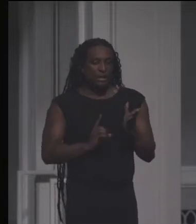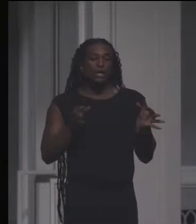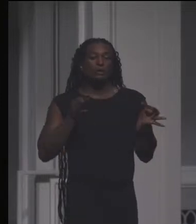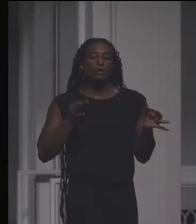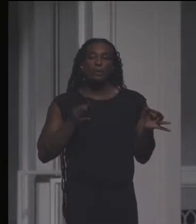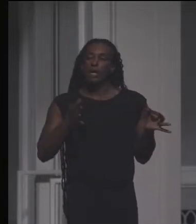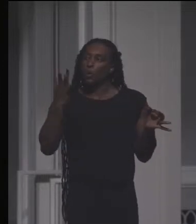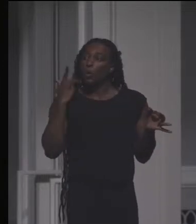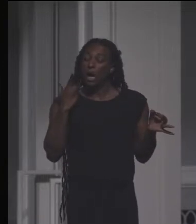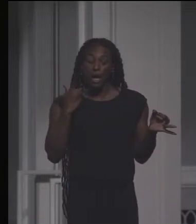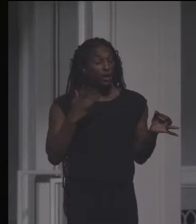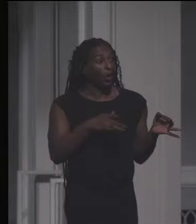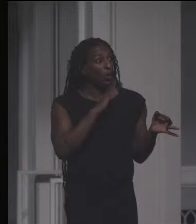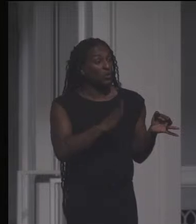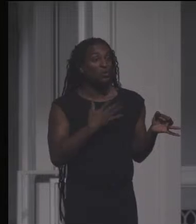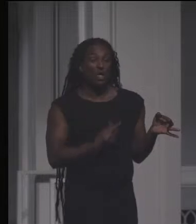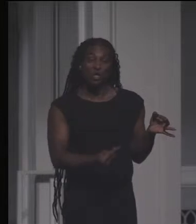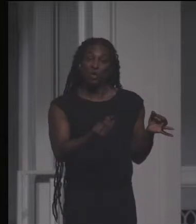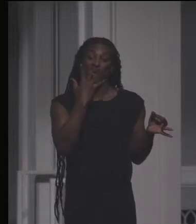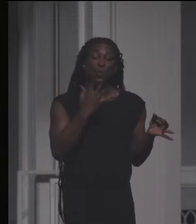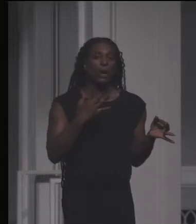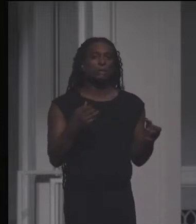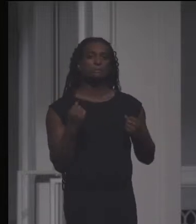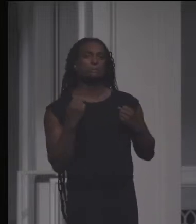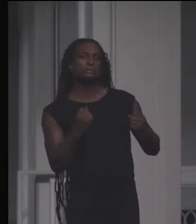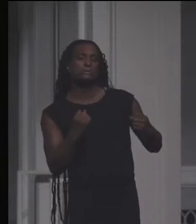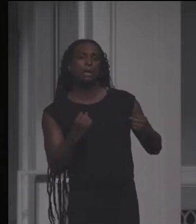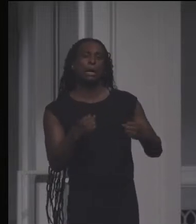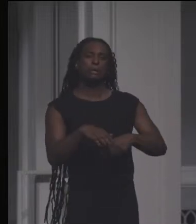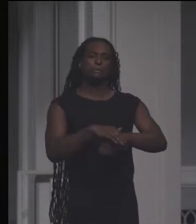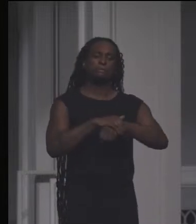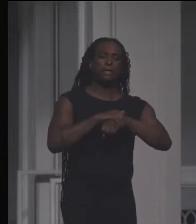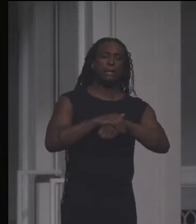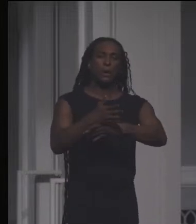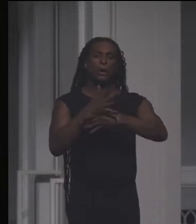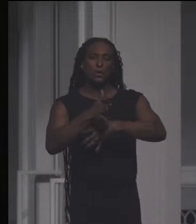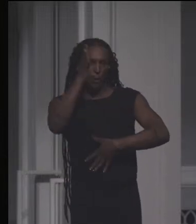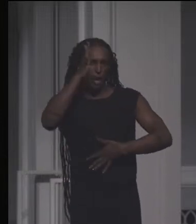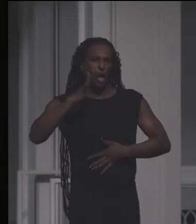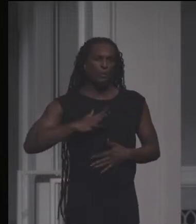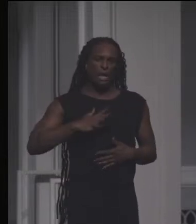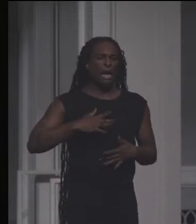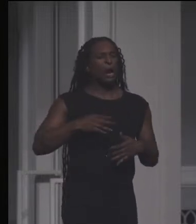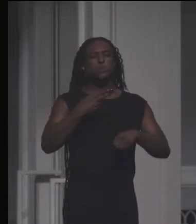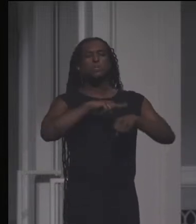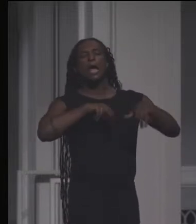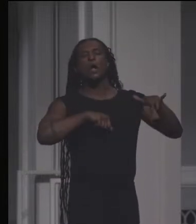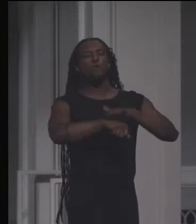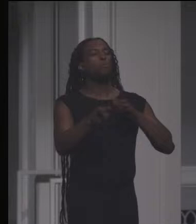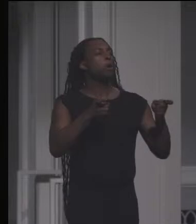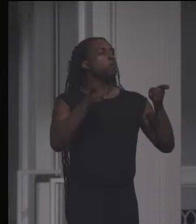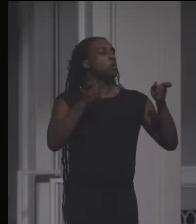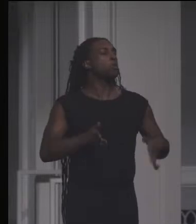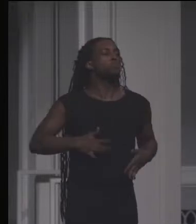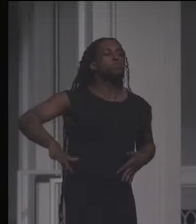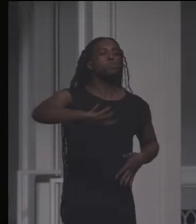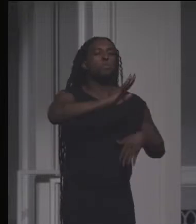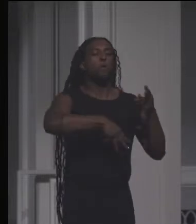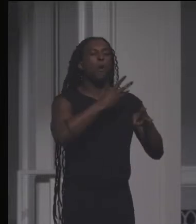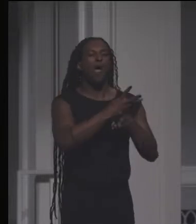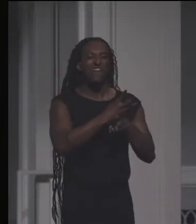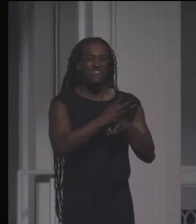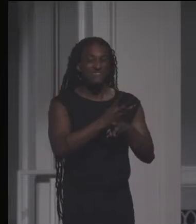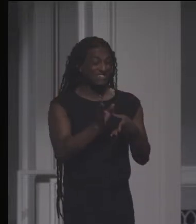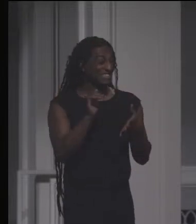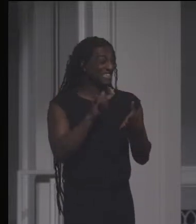white, heroic, manly Anglo-Saxons are the natural rulers of the world. That